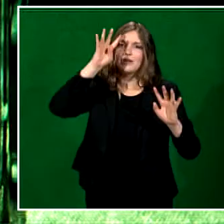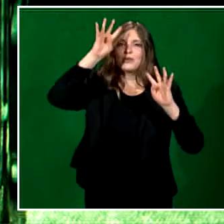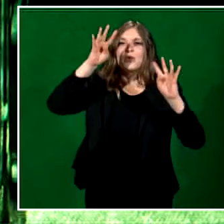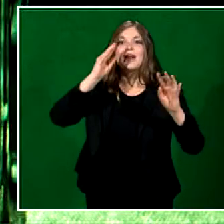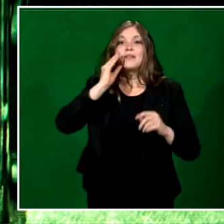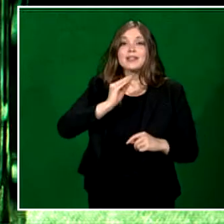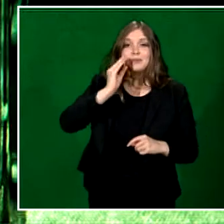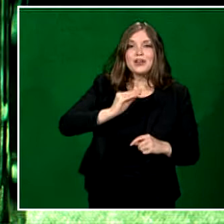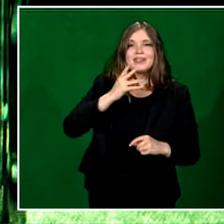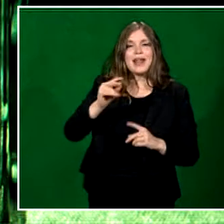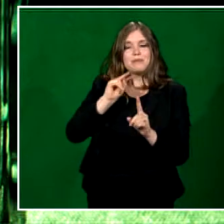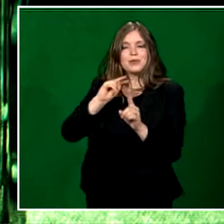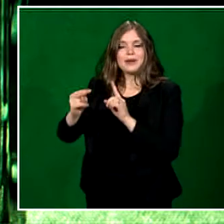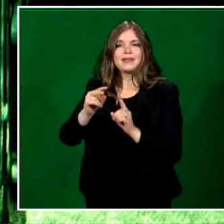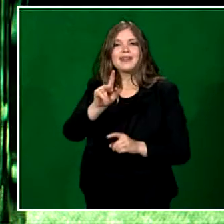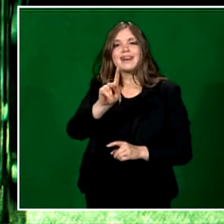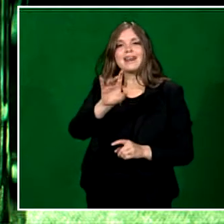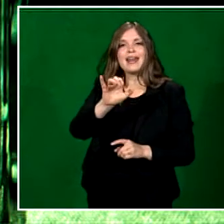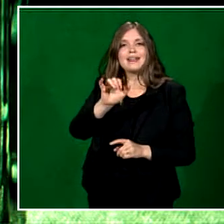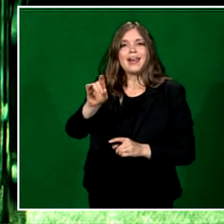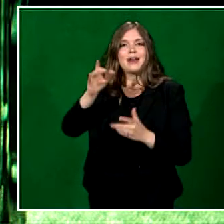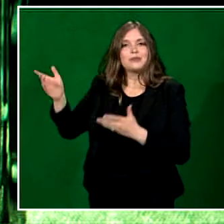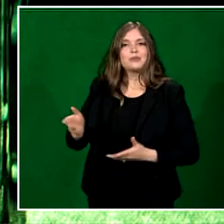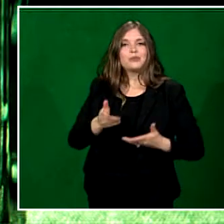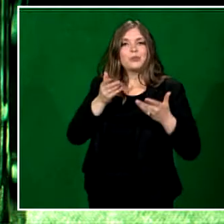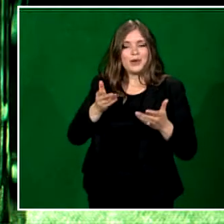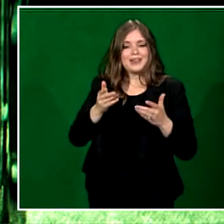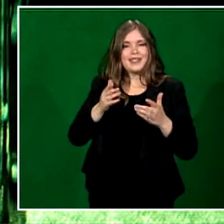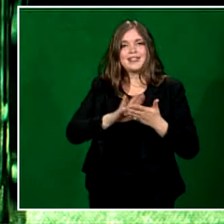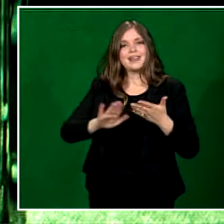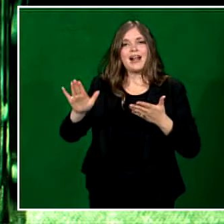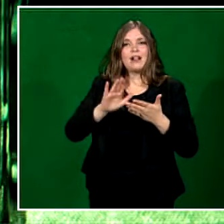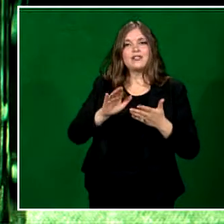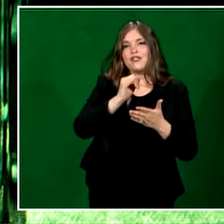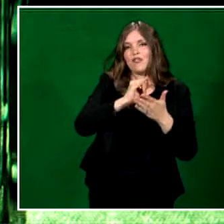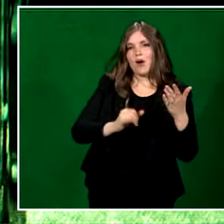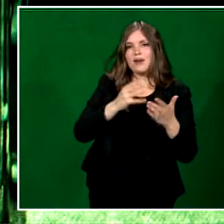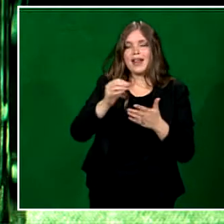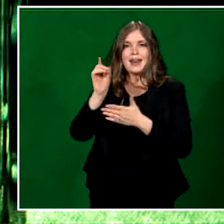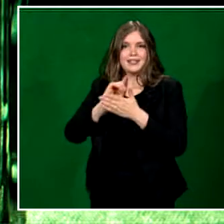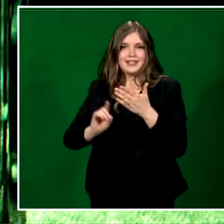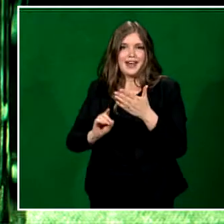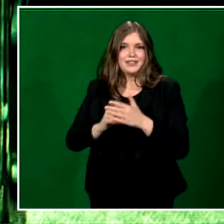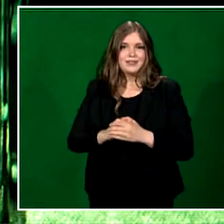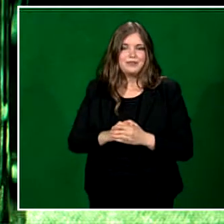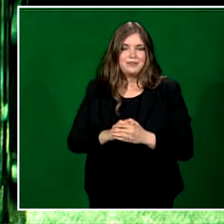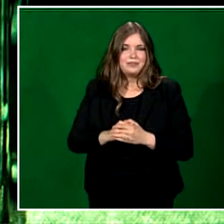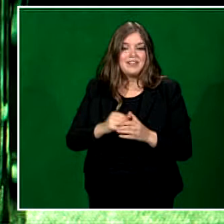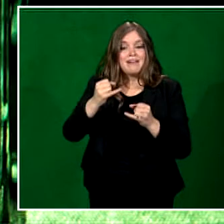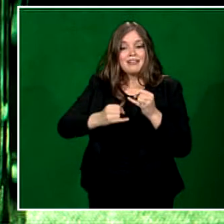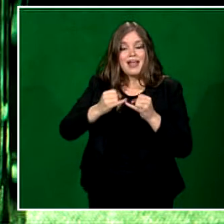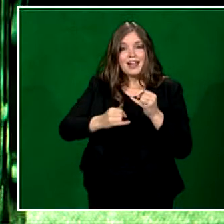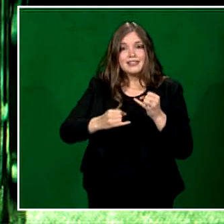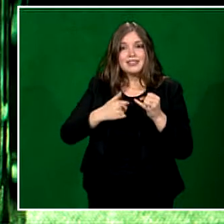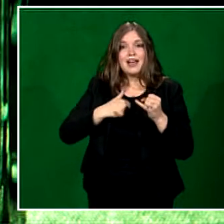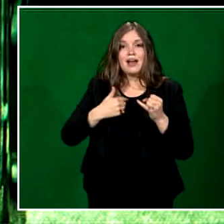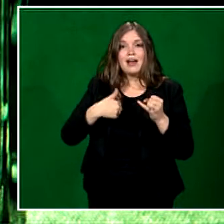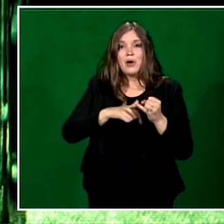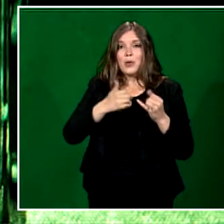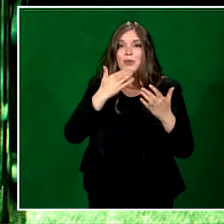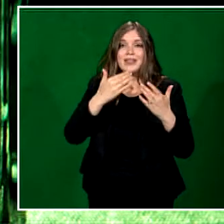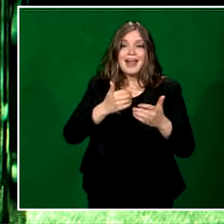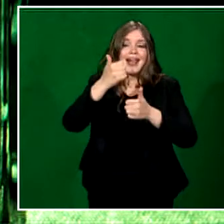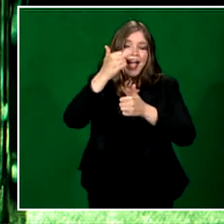and perspective KCAD brings to the table as a College of Art and Design. And last but not least, we thank